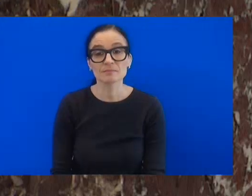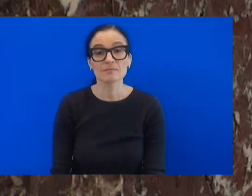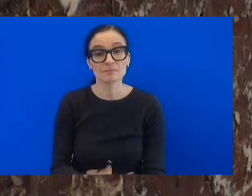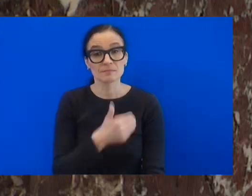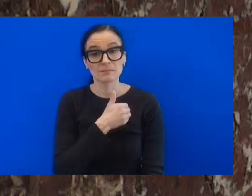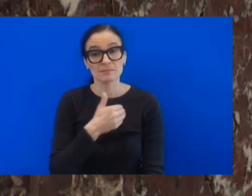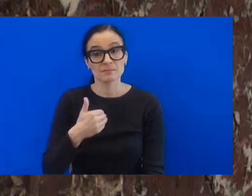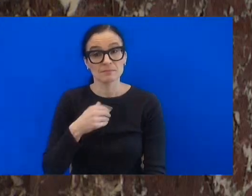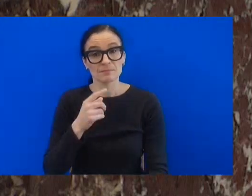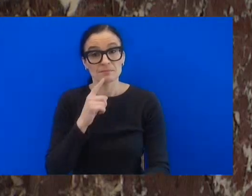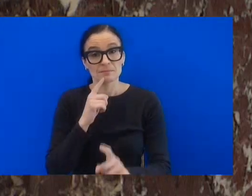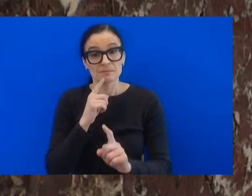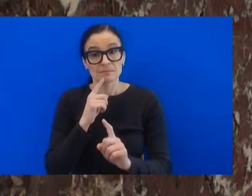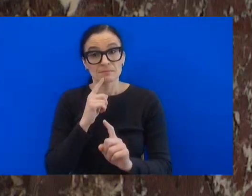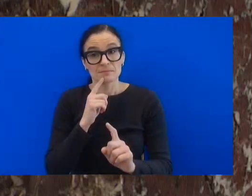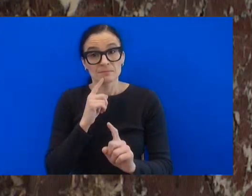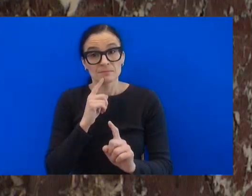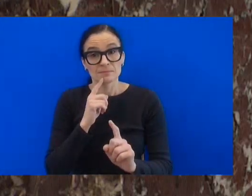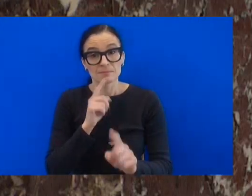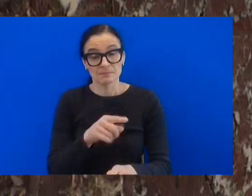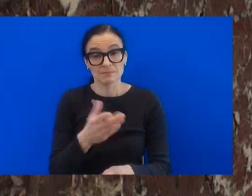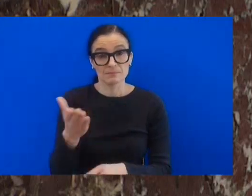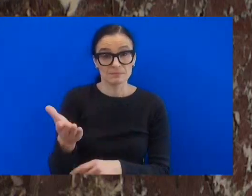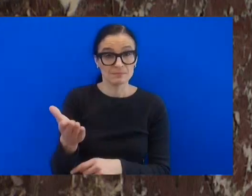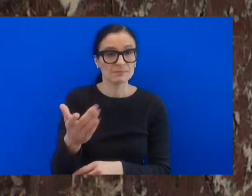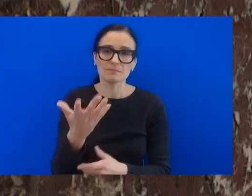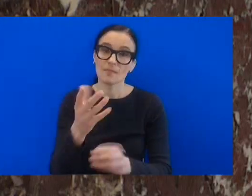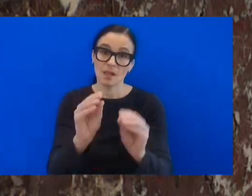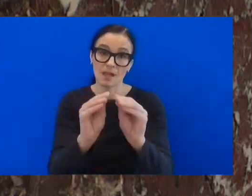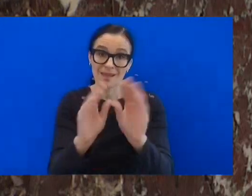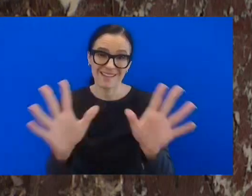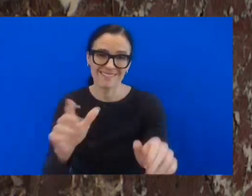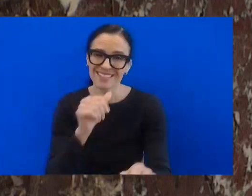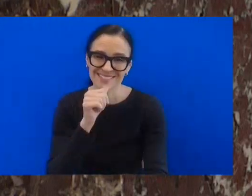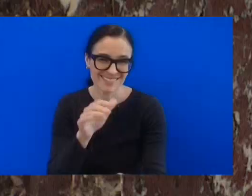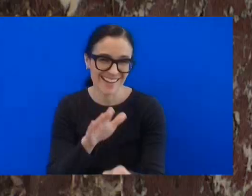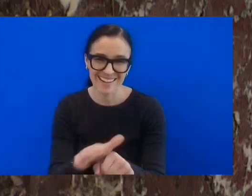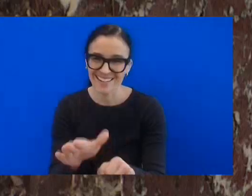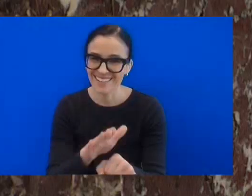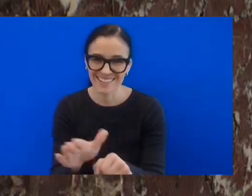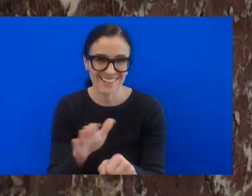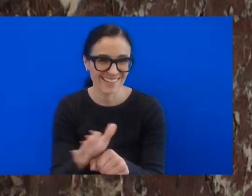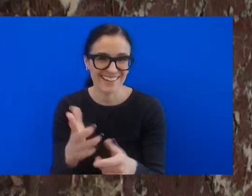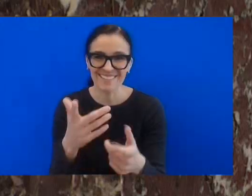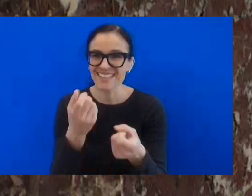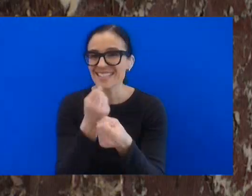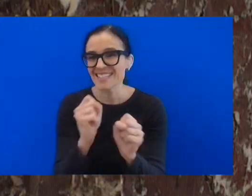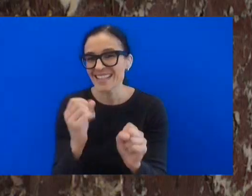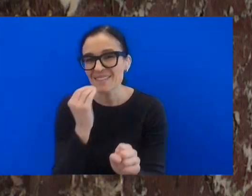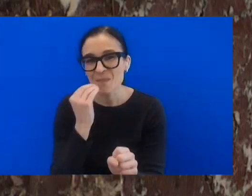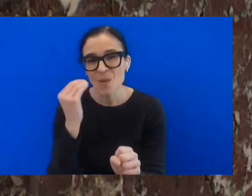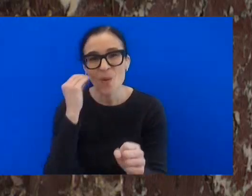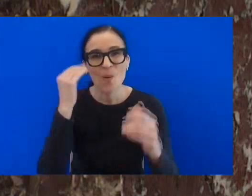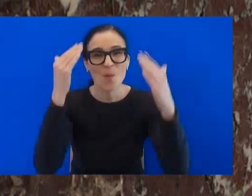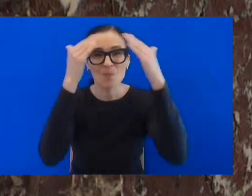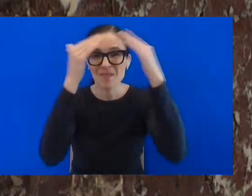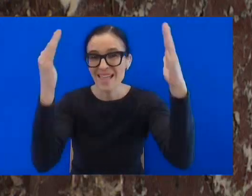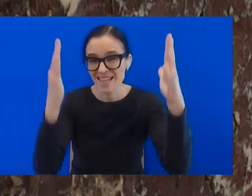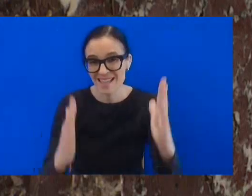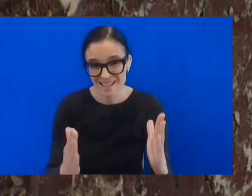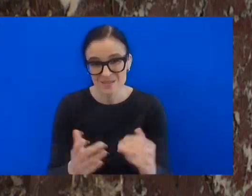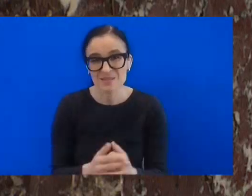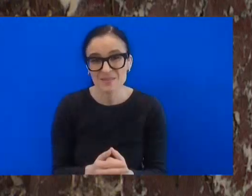people's needs. There's lots more to do. Each MLA in this House sees it